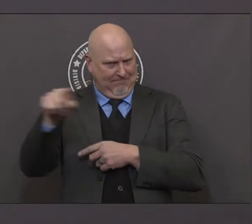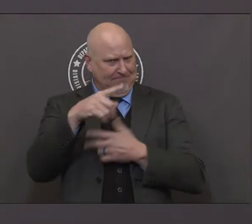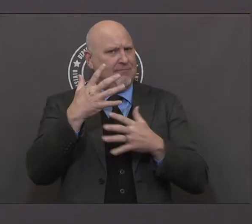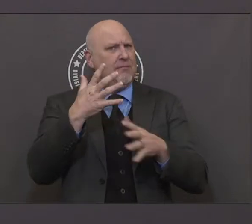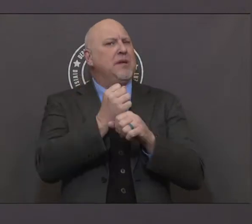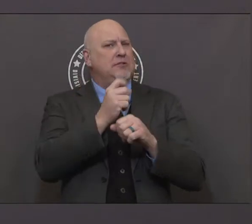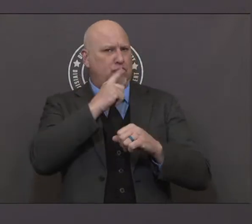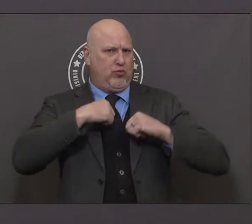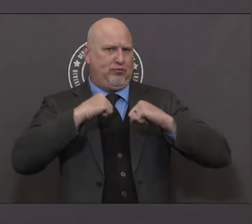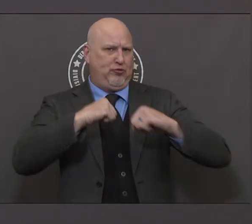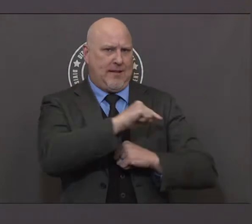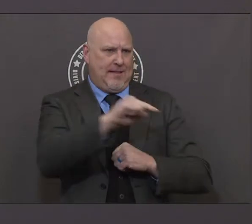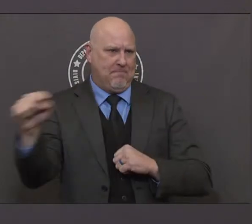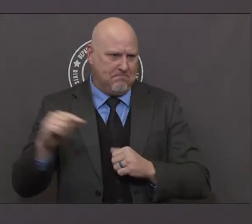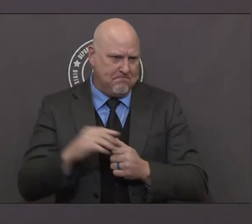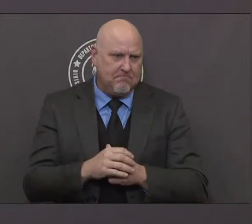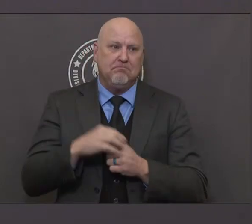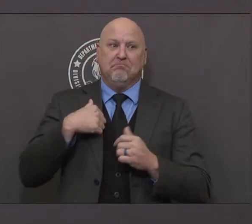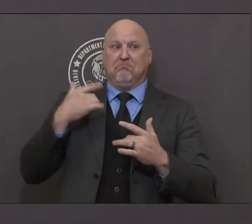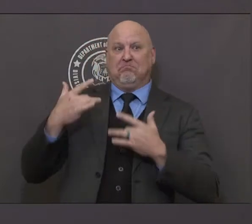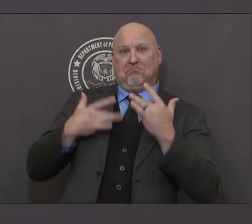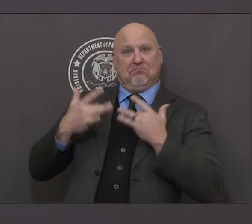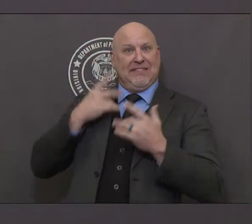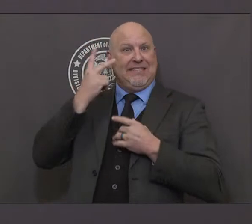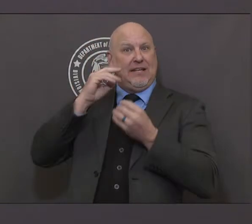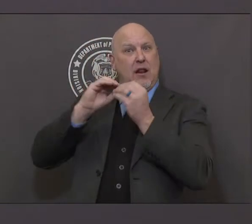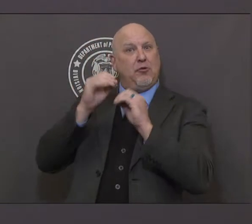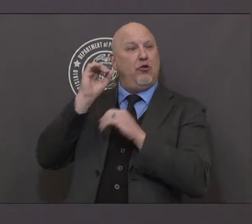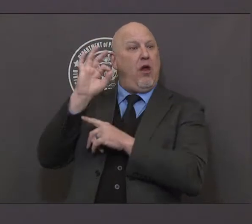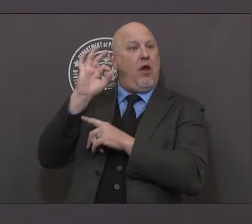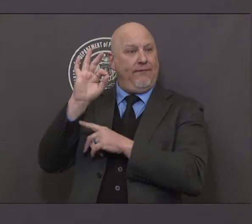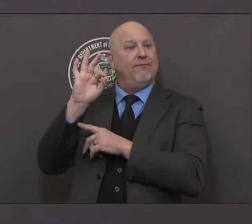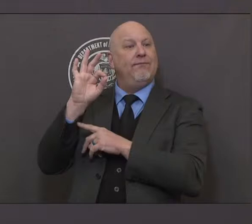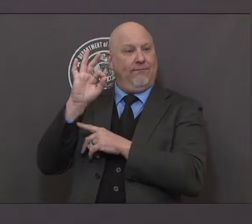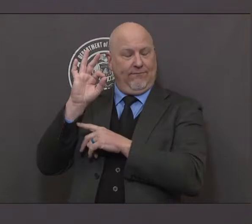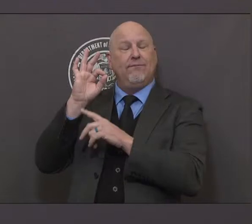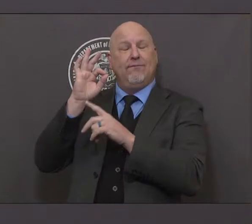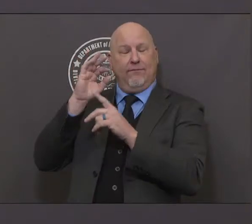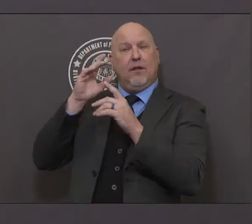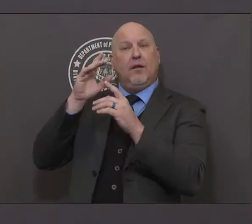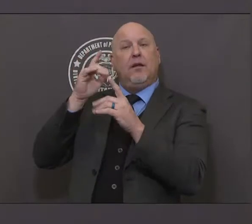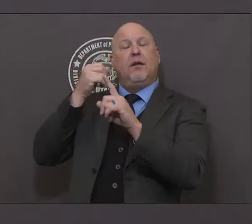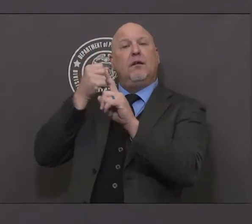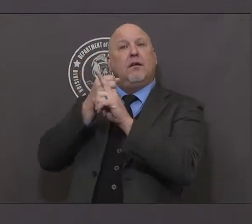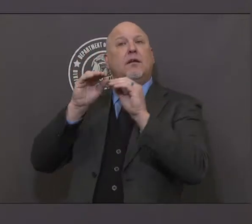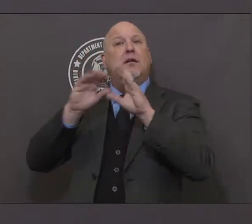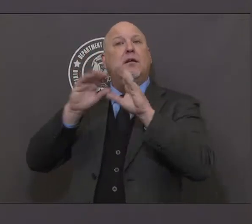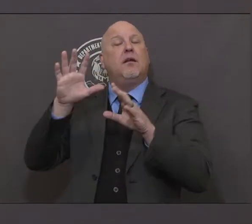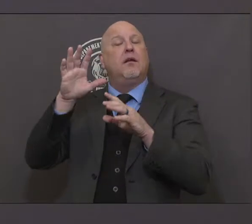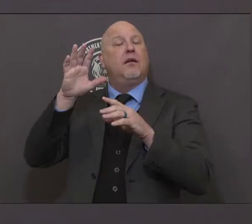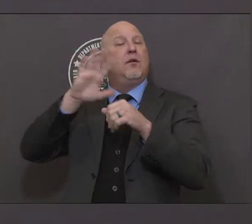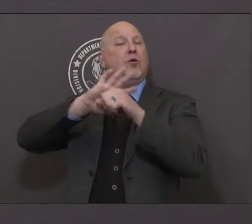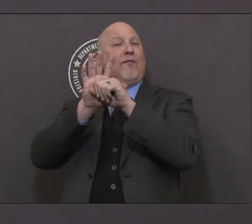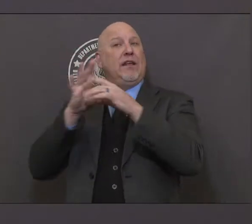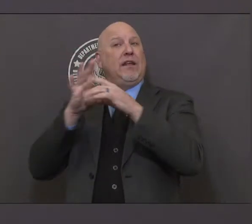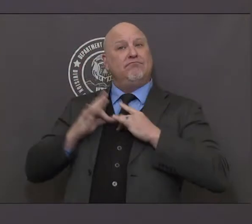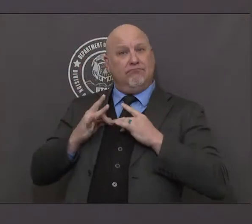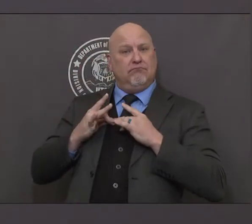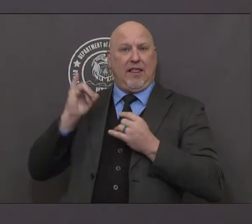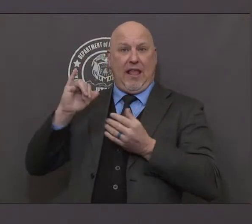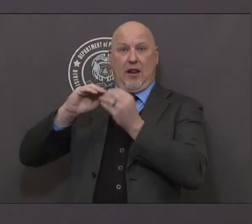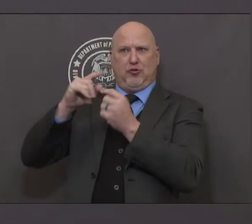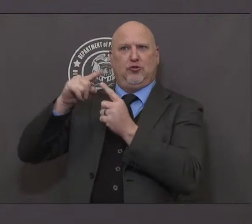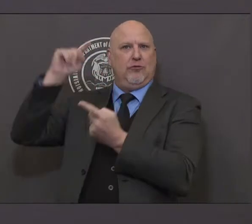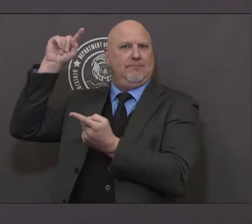and Dr. Dunn will be talking more about that. So just want to share we've got a lot to get through today. So